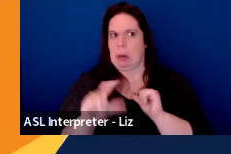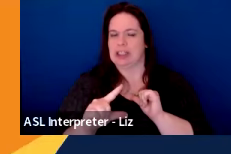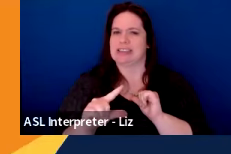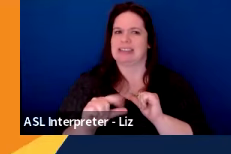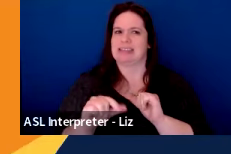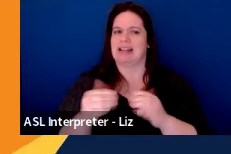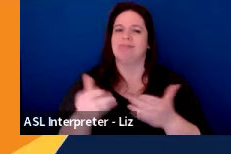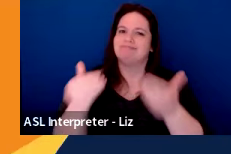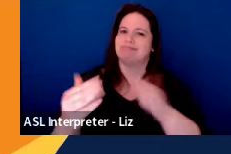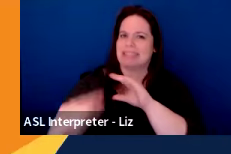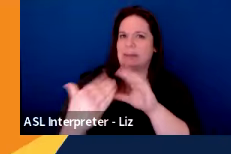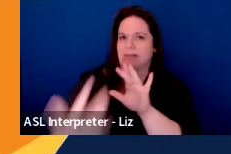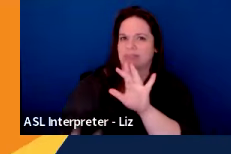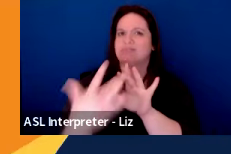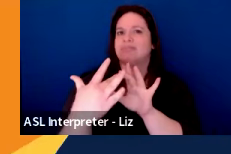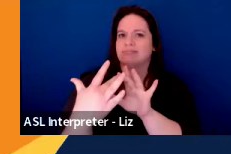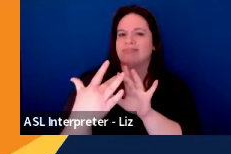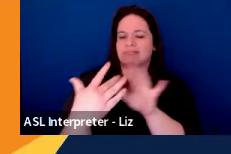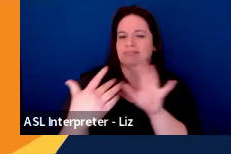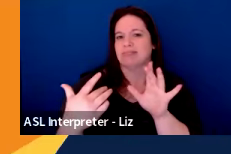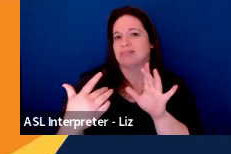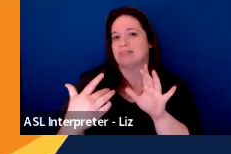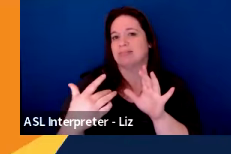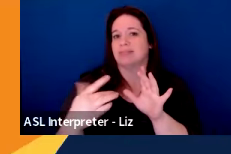us, to contact us via